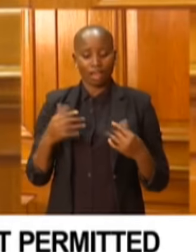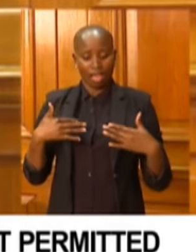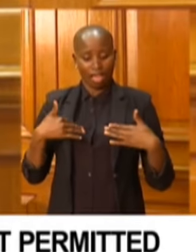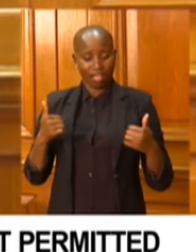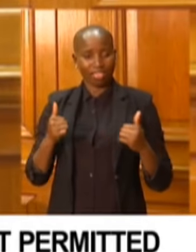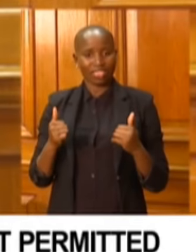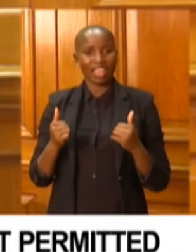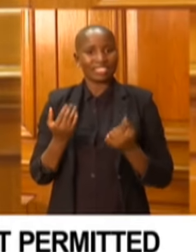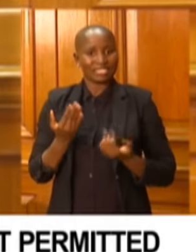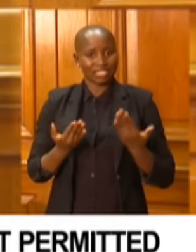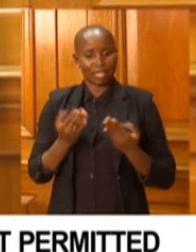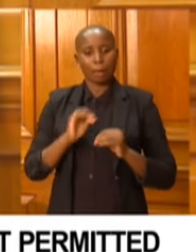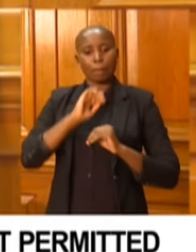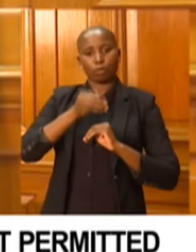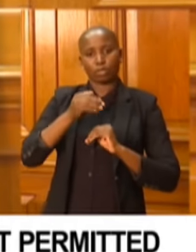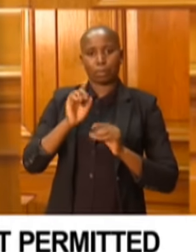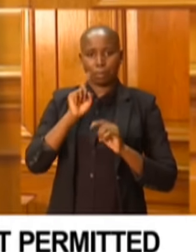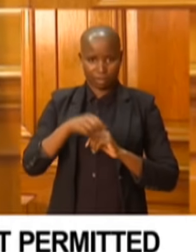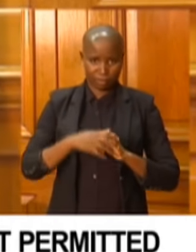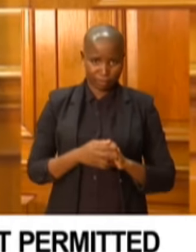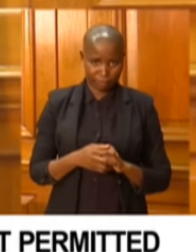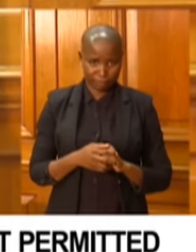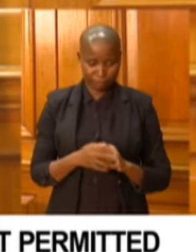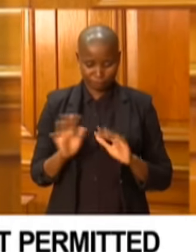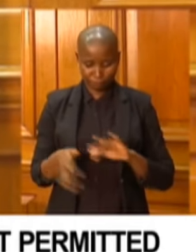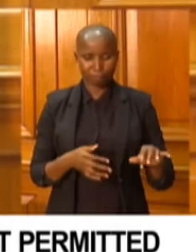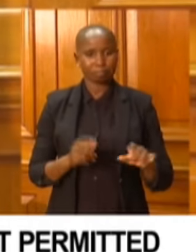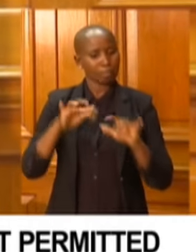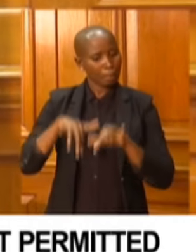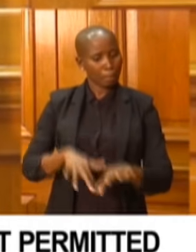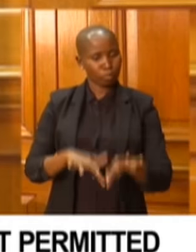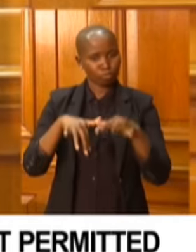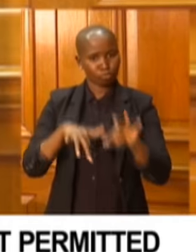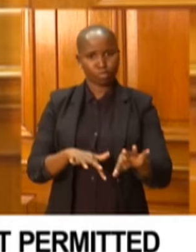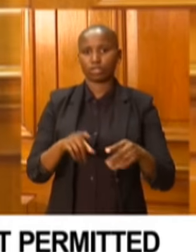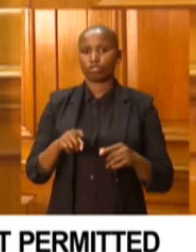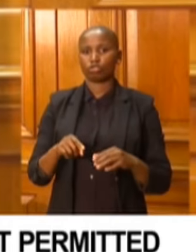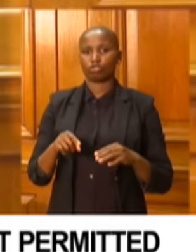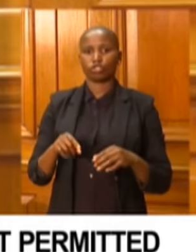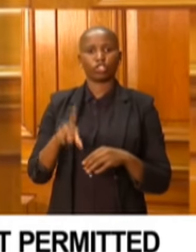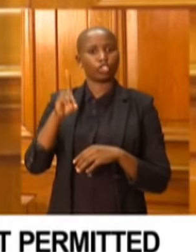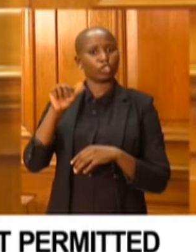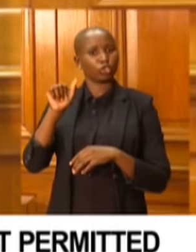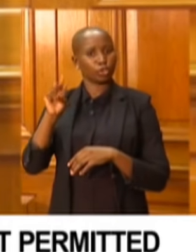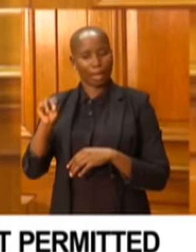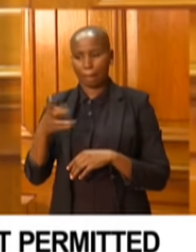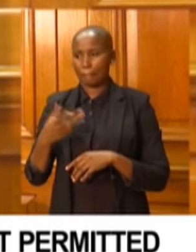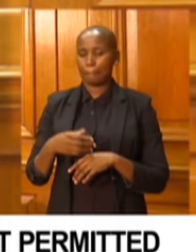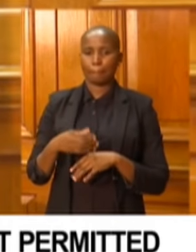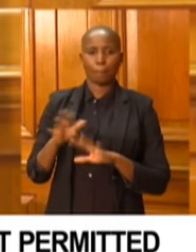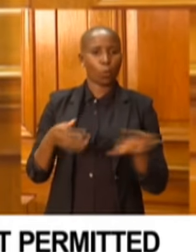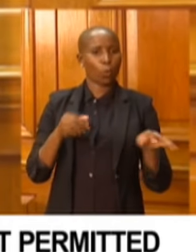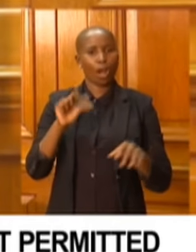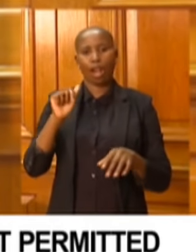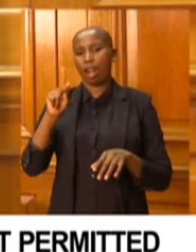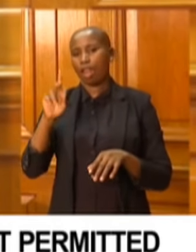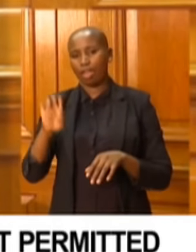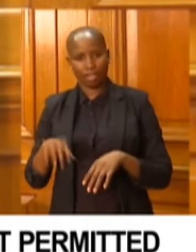crucial time. All beaches, dams, lakes, rivers, public